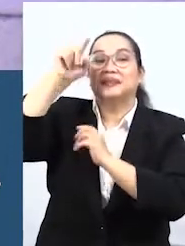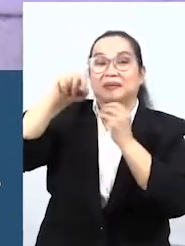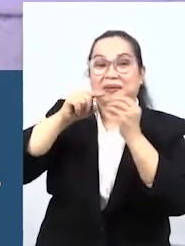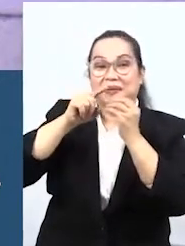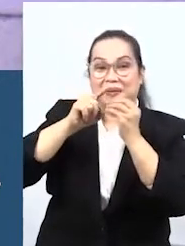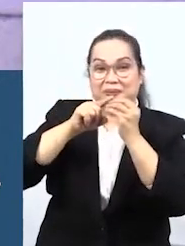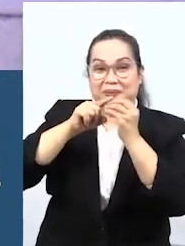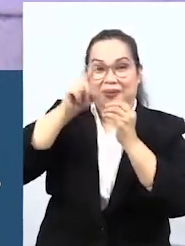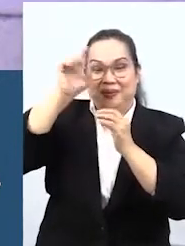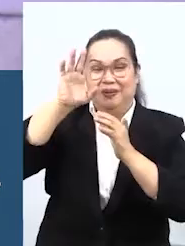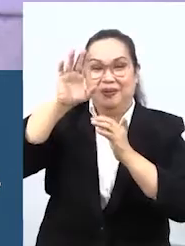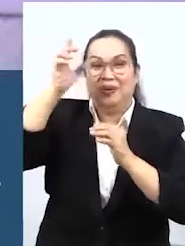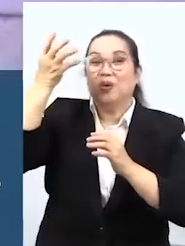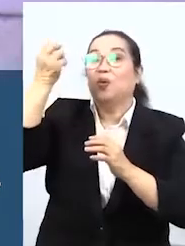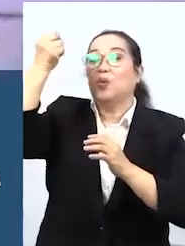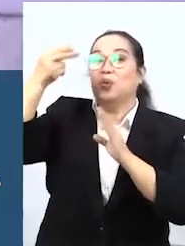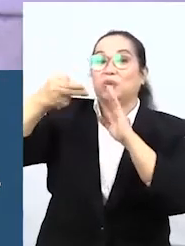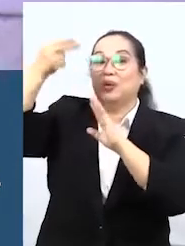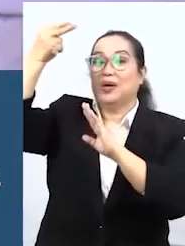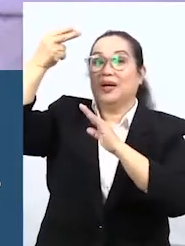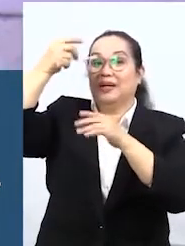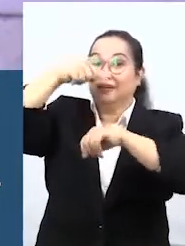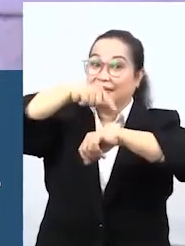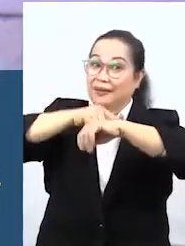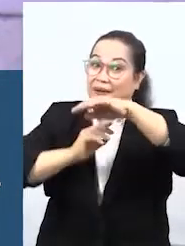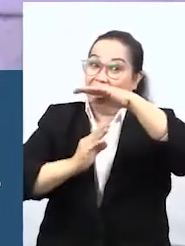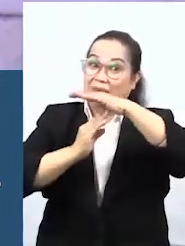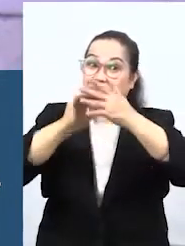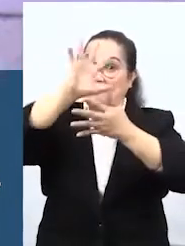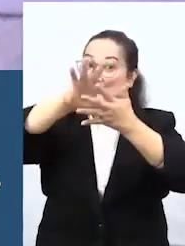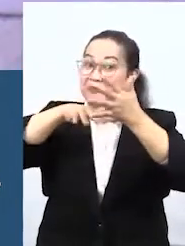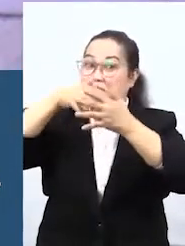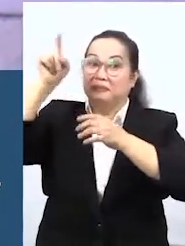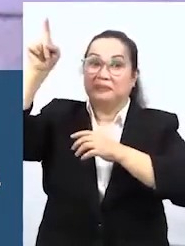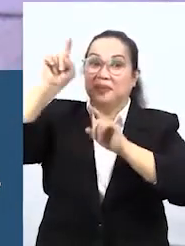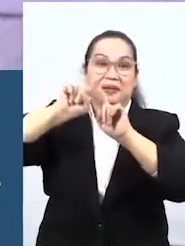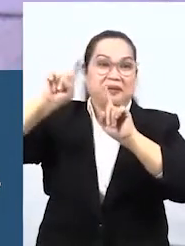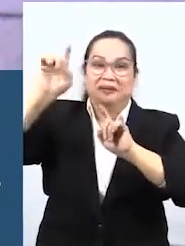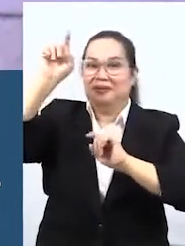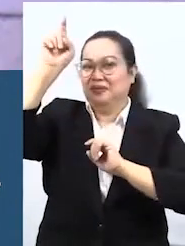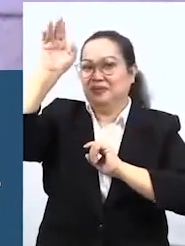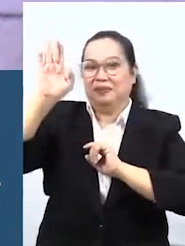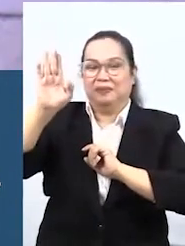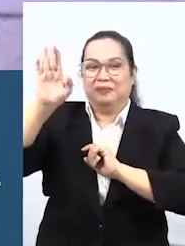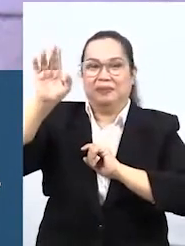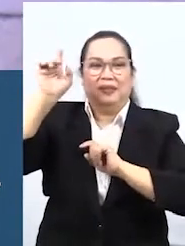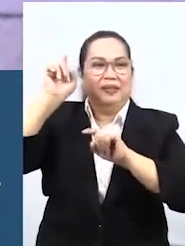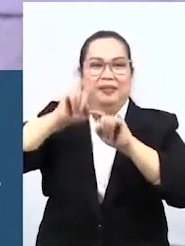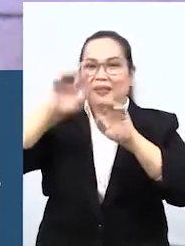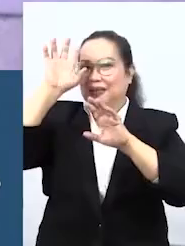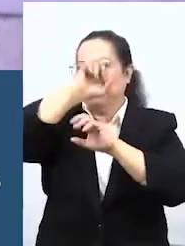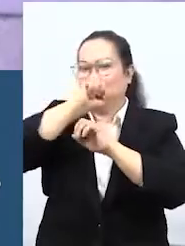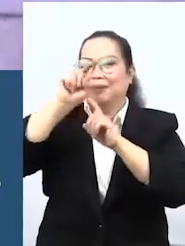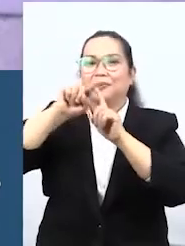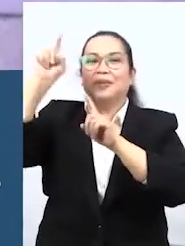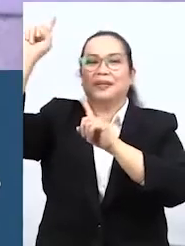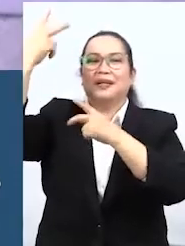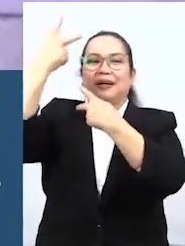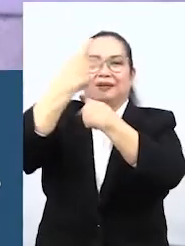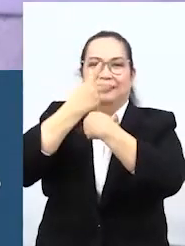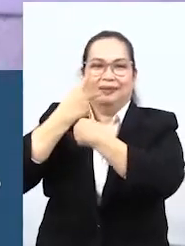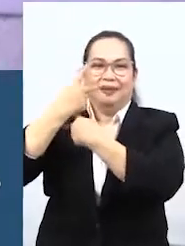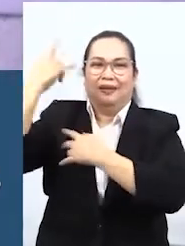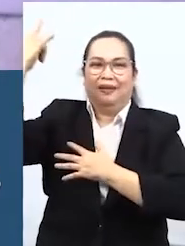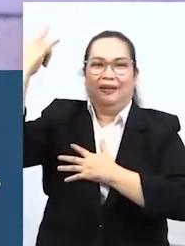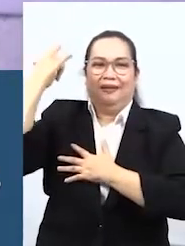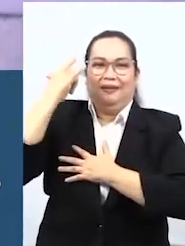higher his Timetable is different but He's good He is unpredictable but he cares